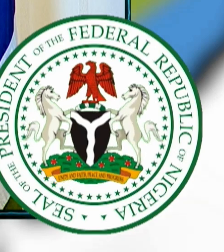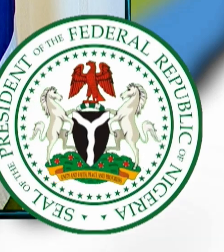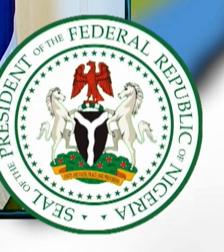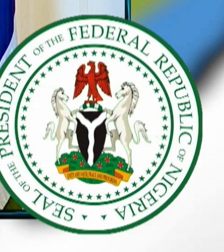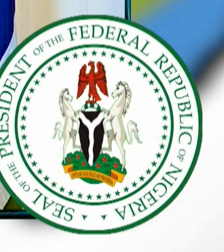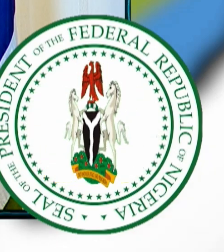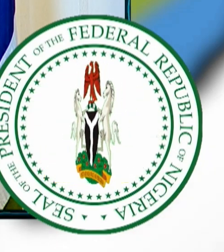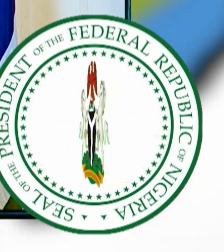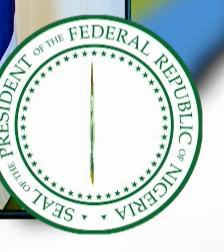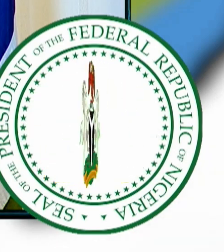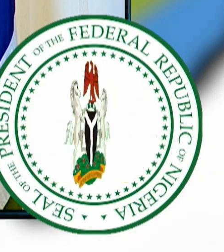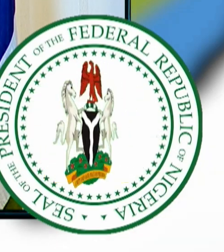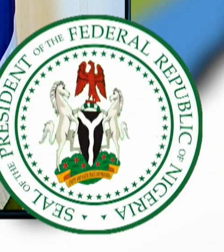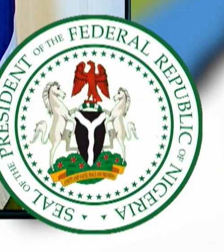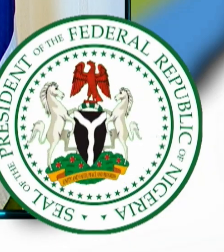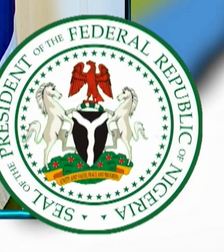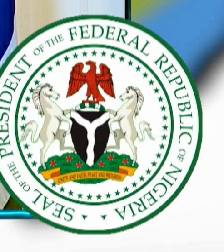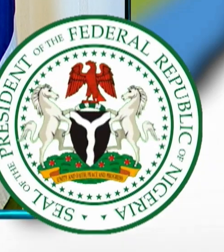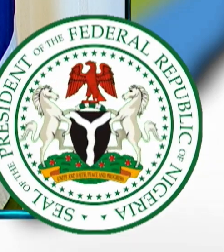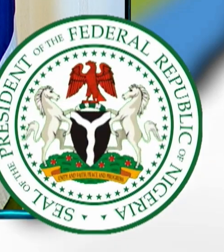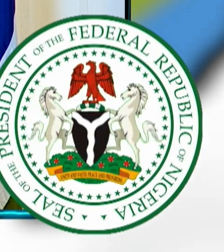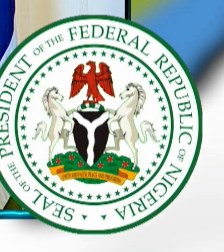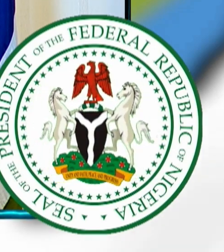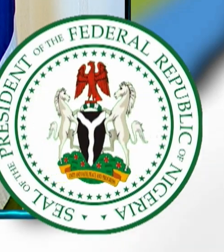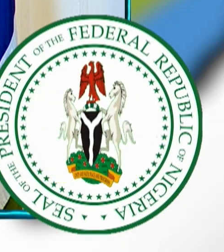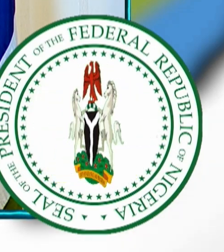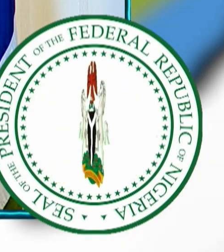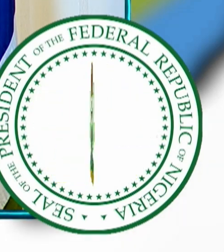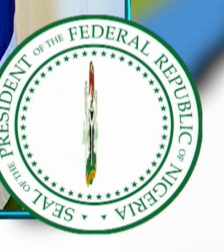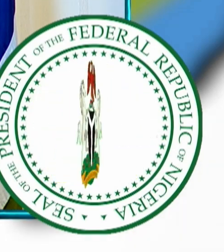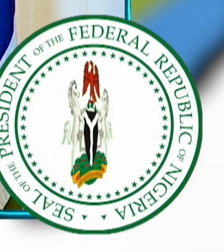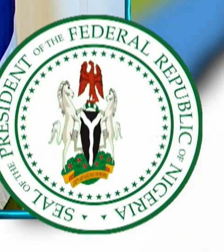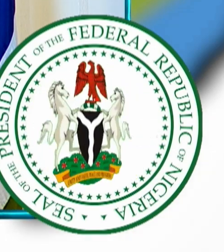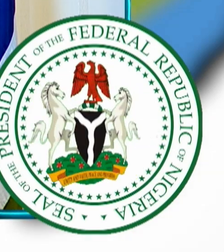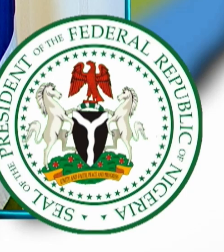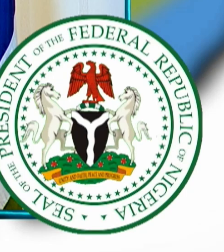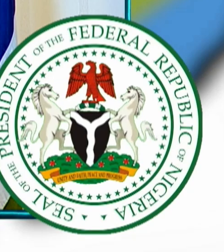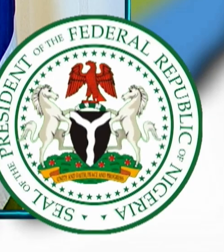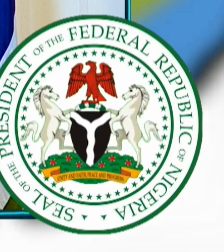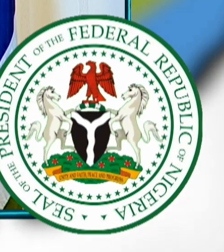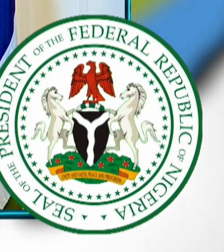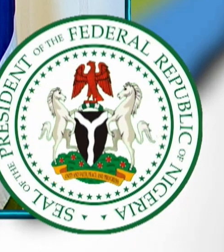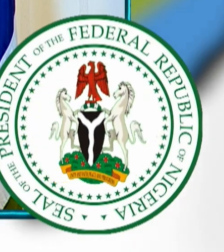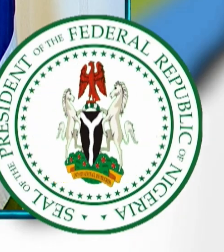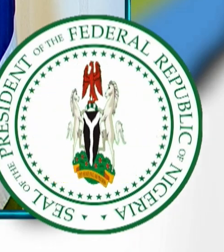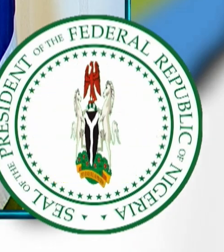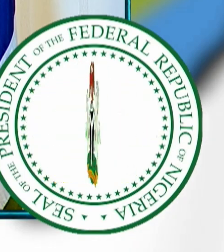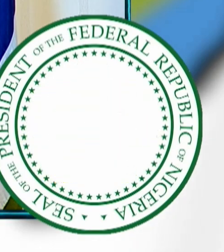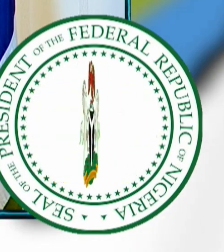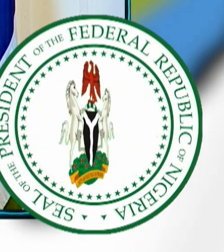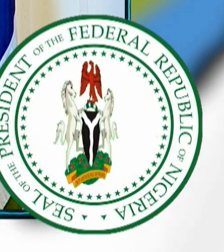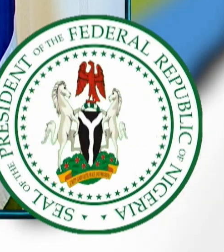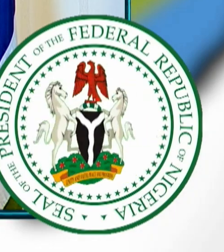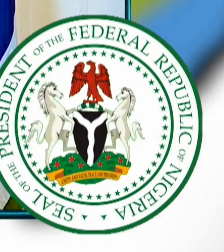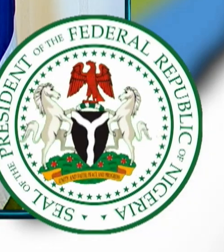Corporation for the proceeds of crime recovered by the EFCC.